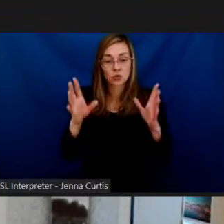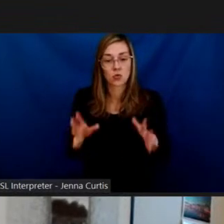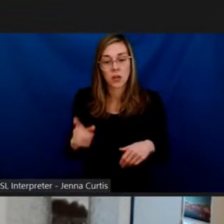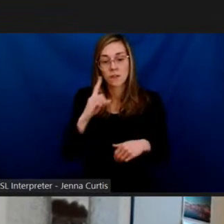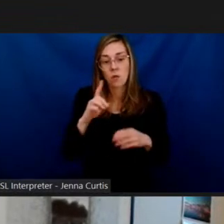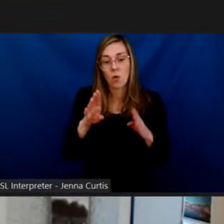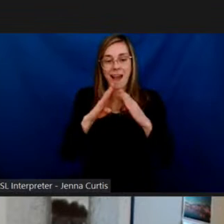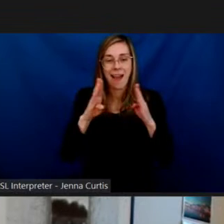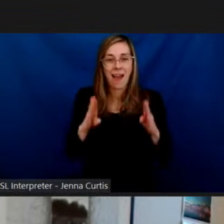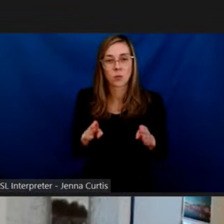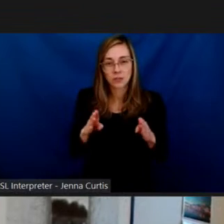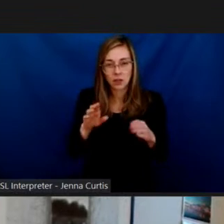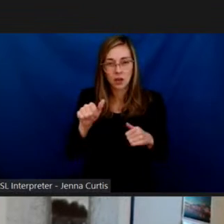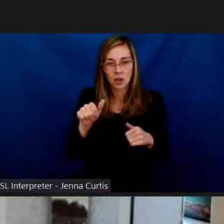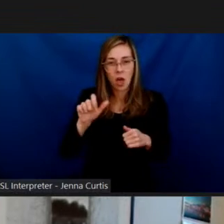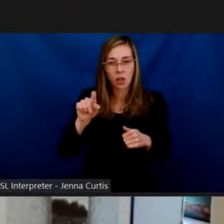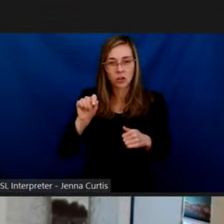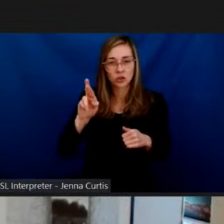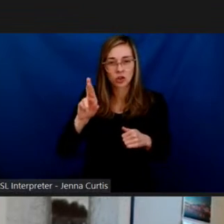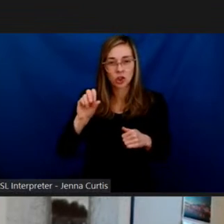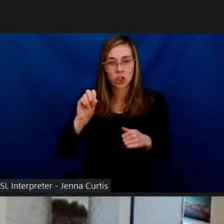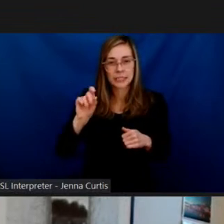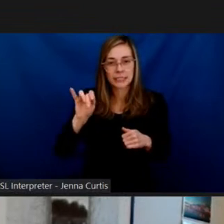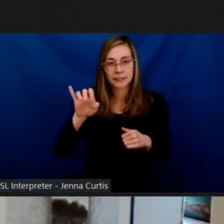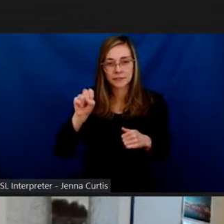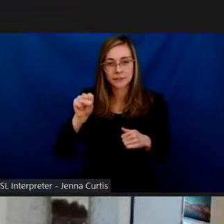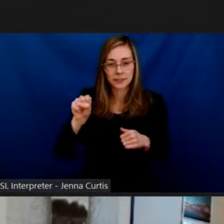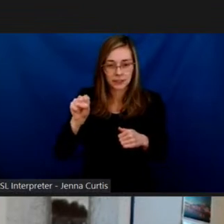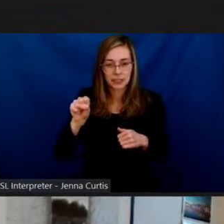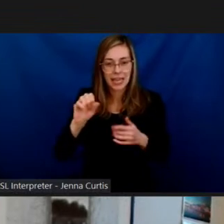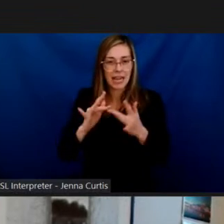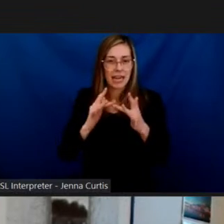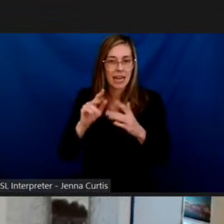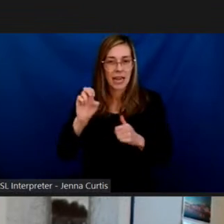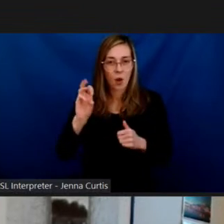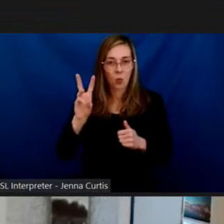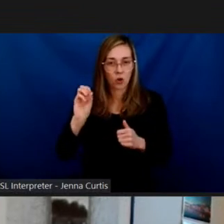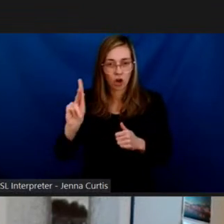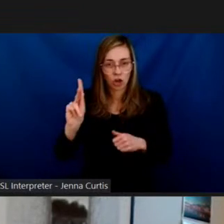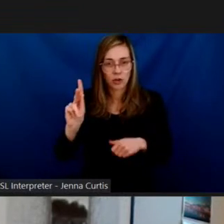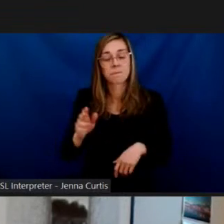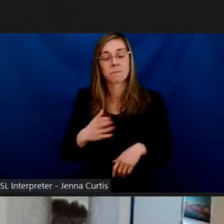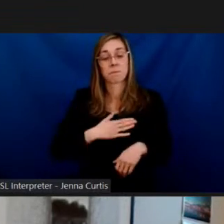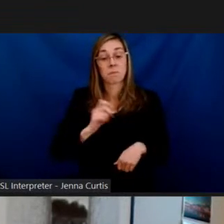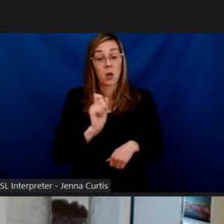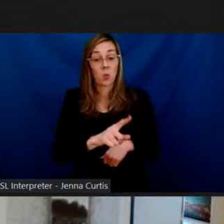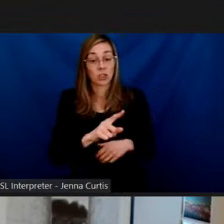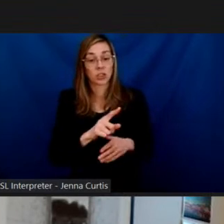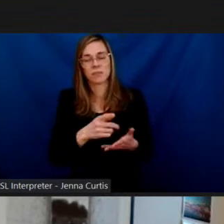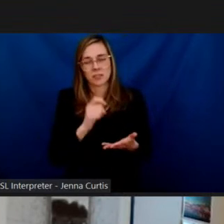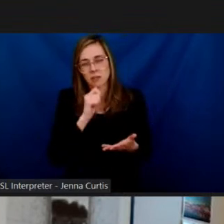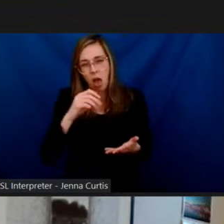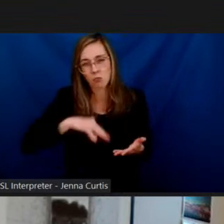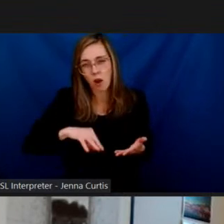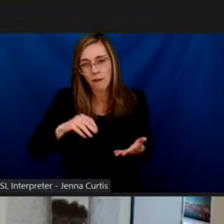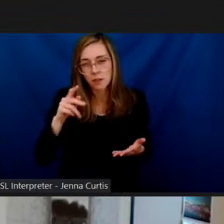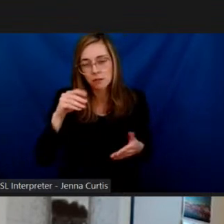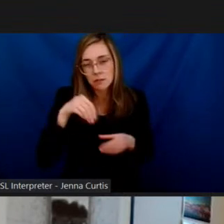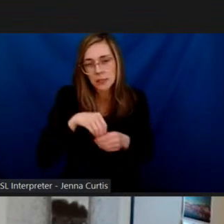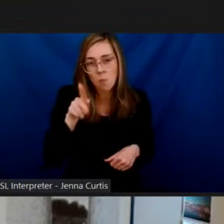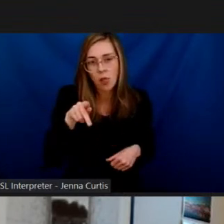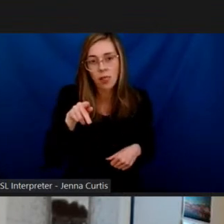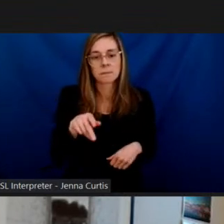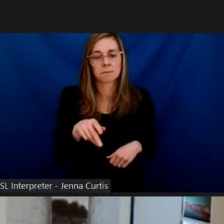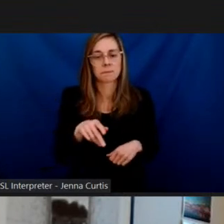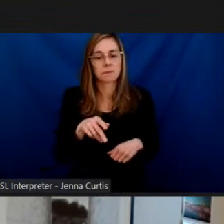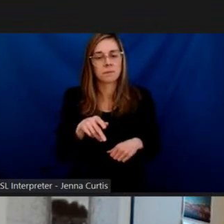in Portland. And my question is, for accommodations at this site, we've been hearing the word tent, but might